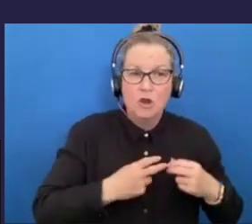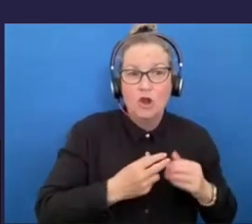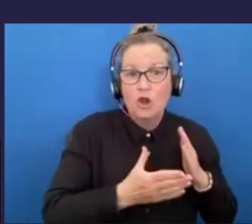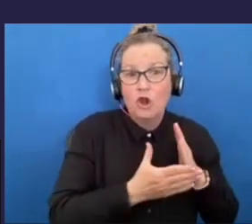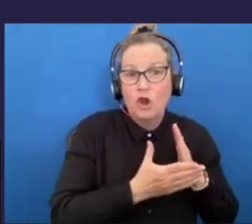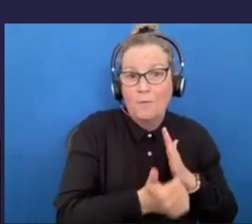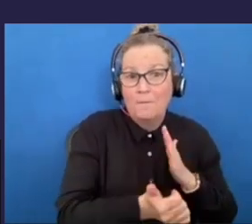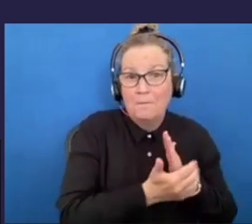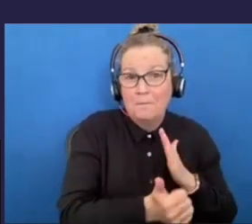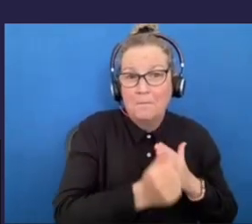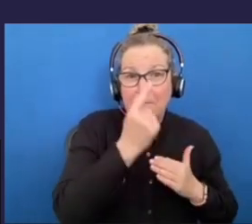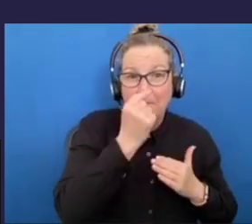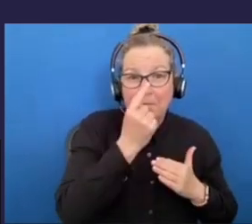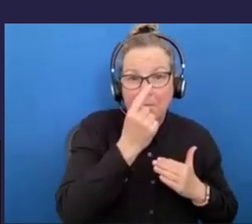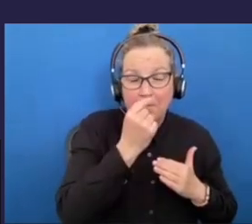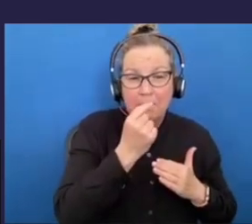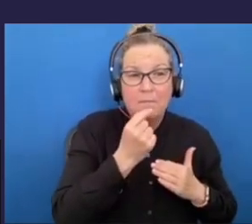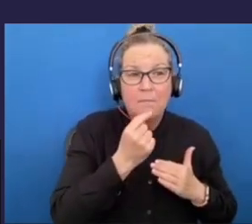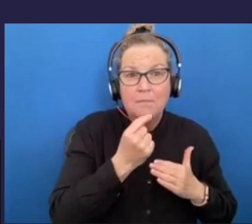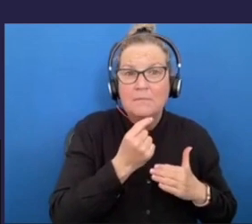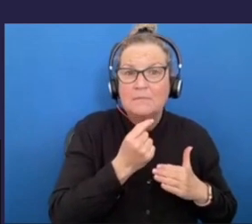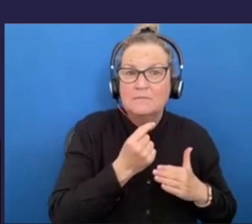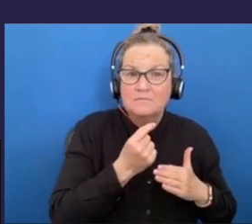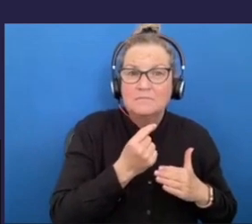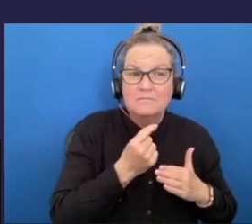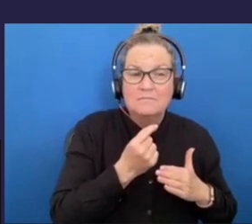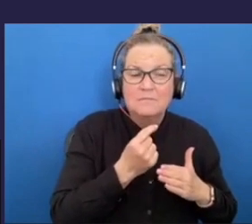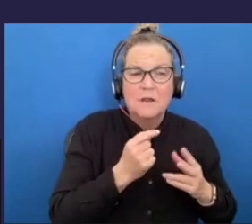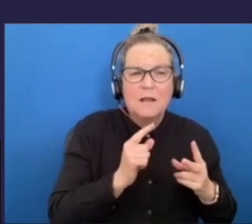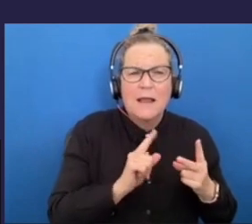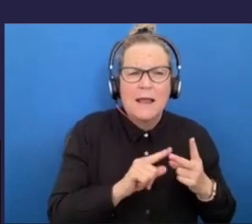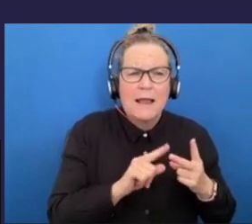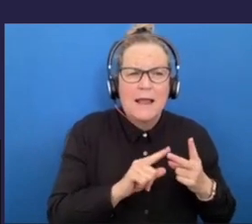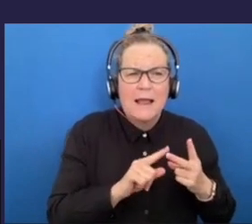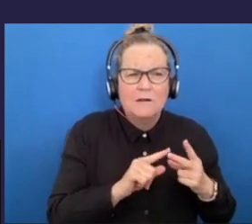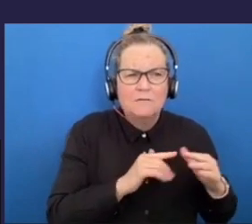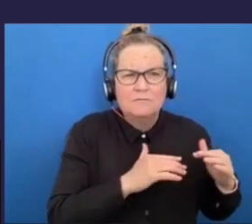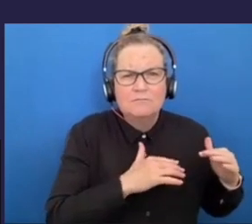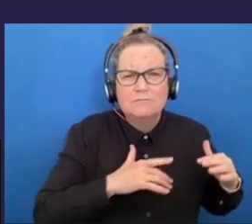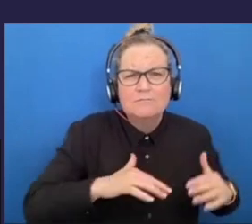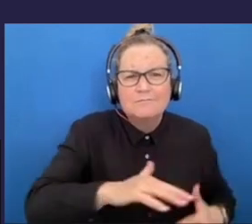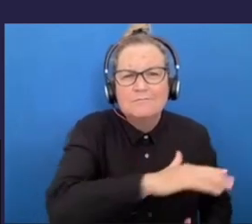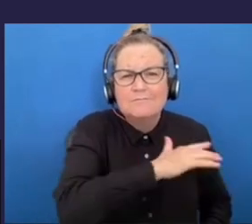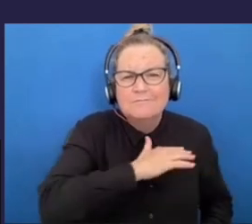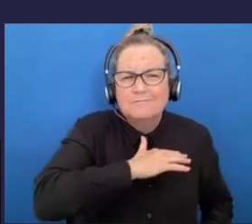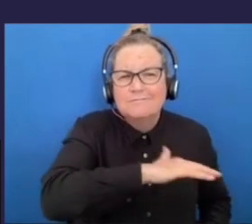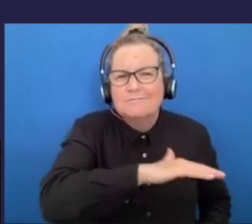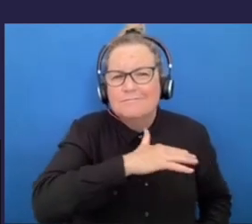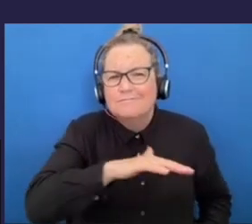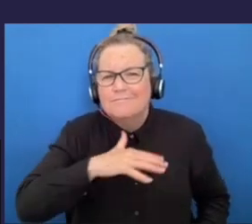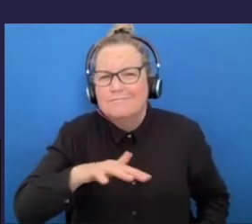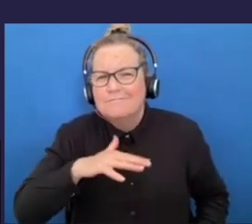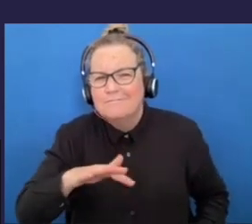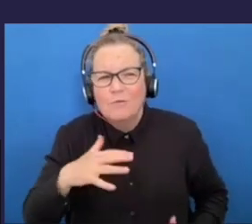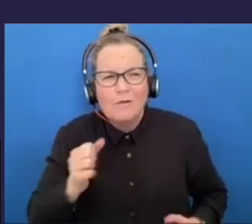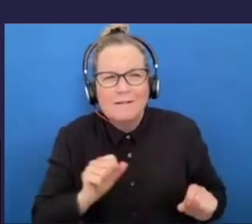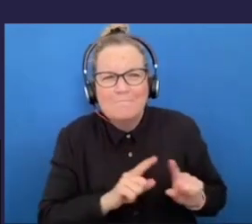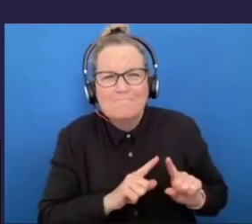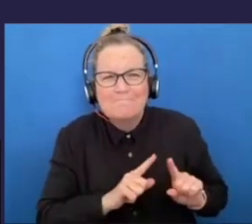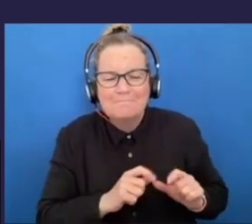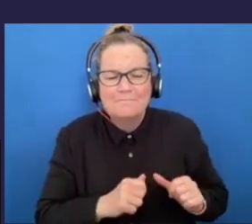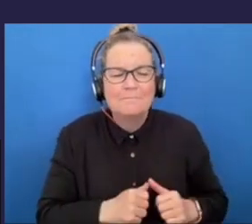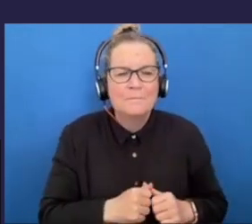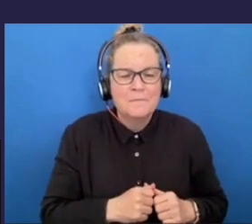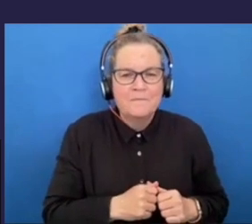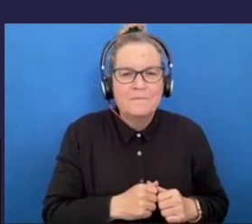good at something, a work skill or a talent, and commonality, what you share in common with other people. There are some basics